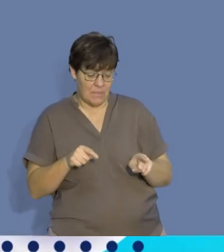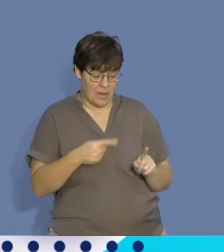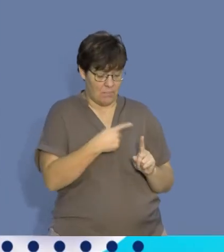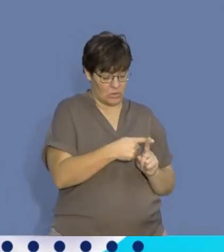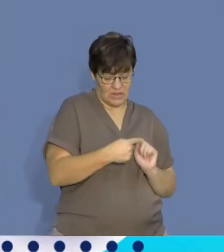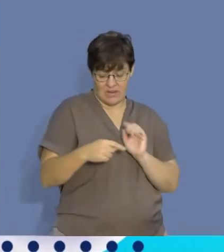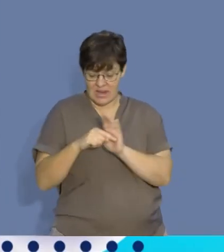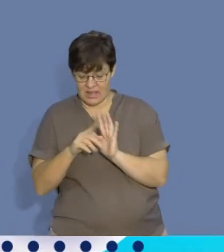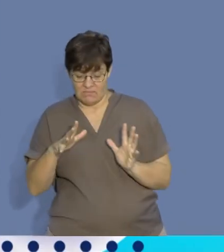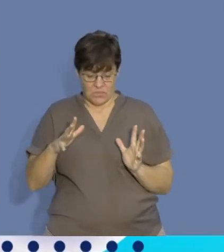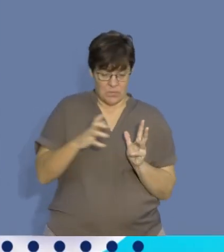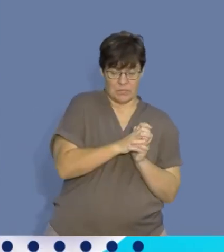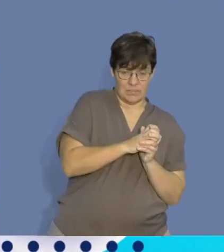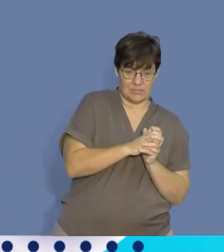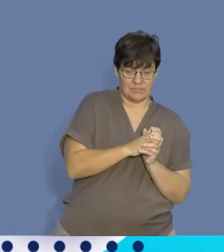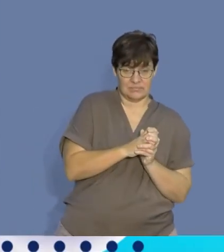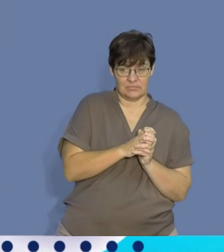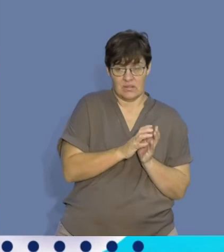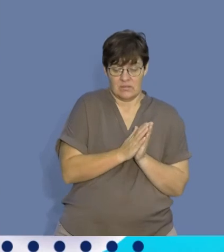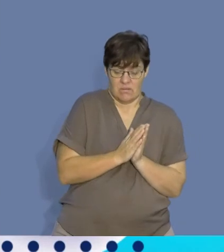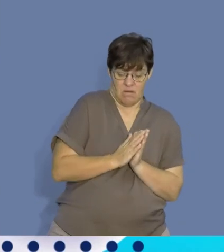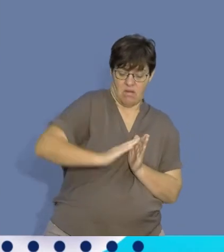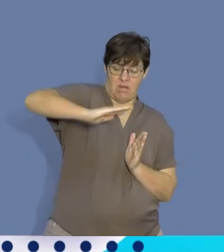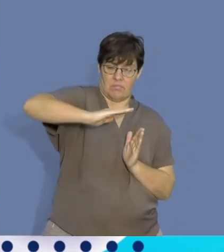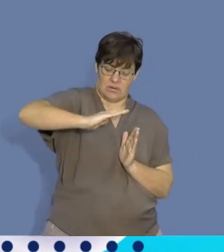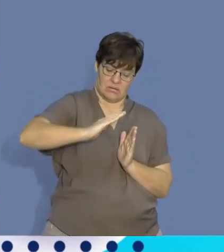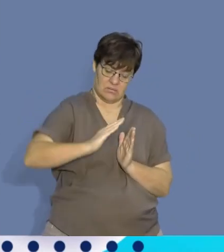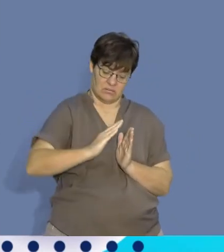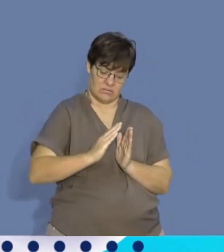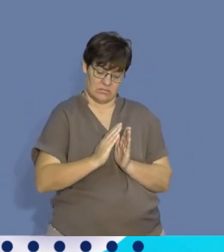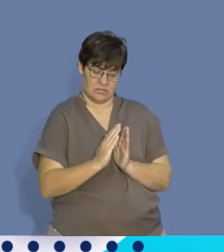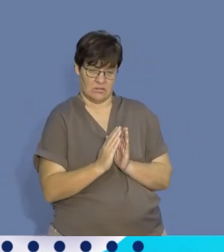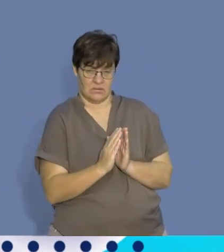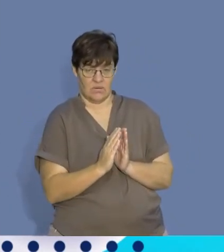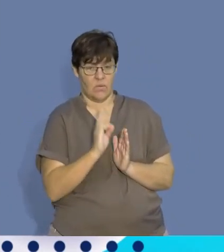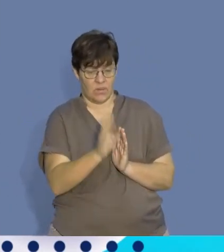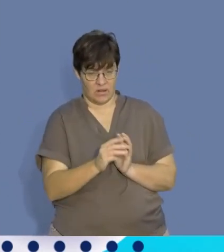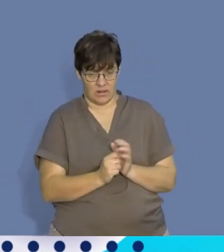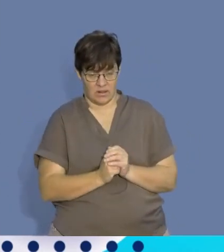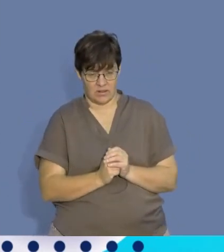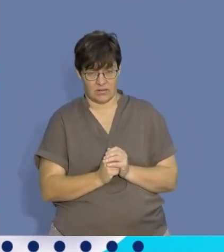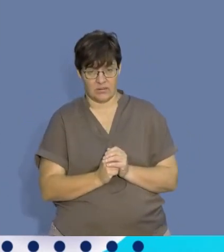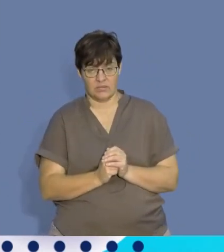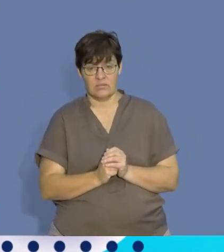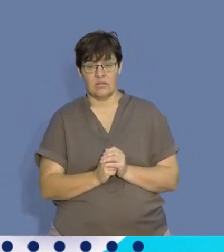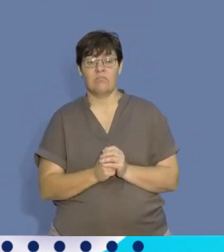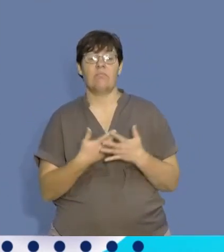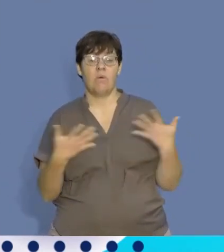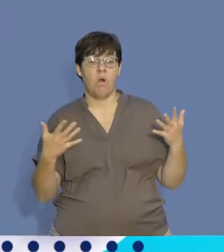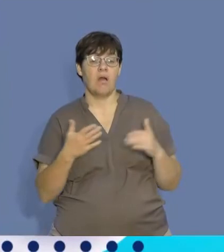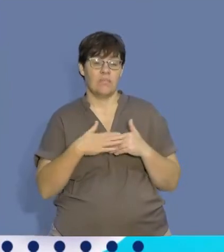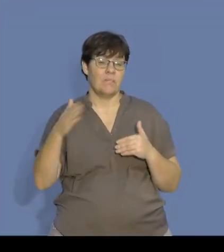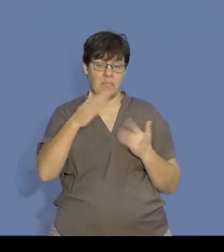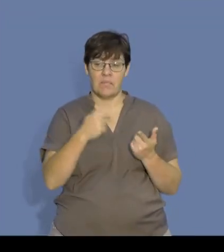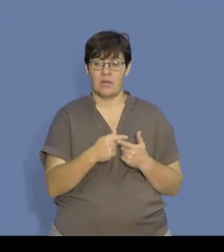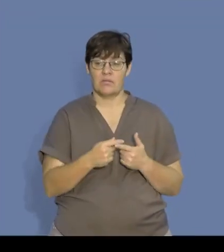less negative, then they're not going to be as far away. They're going to come down. And if we allow enough electrons to come